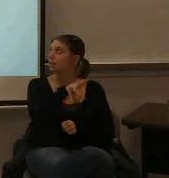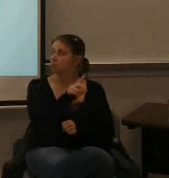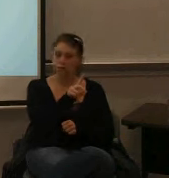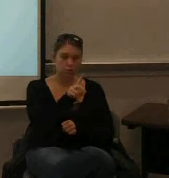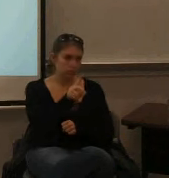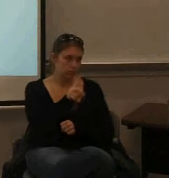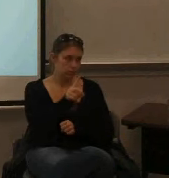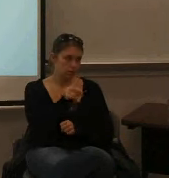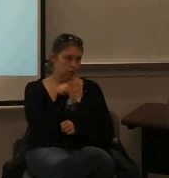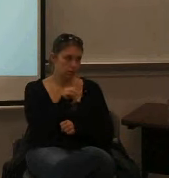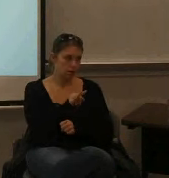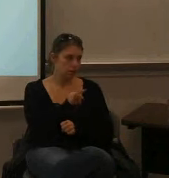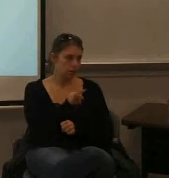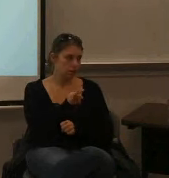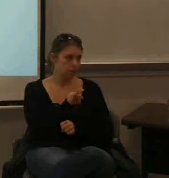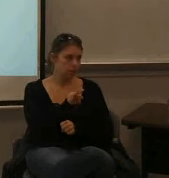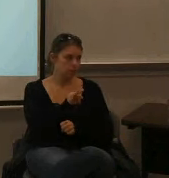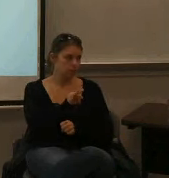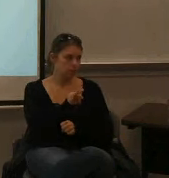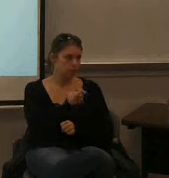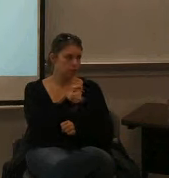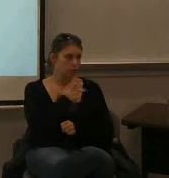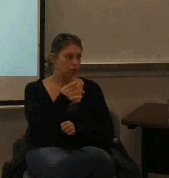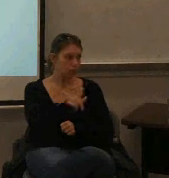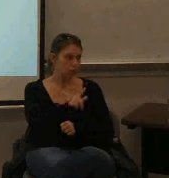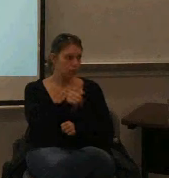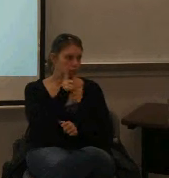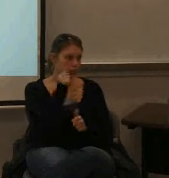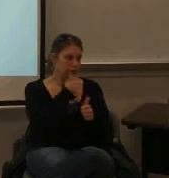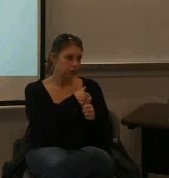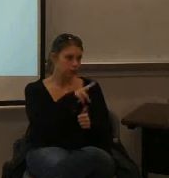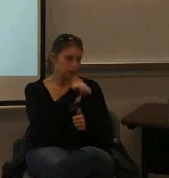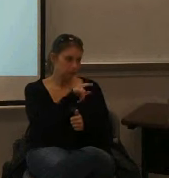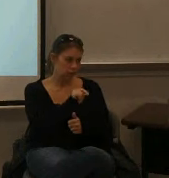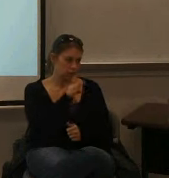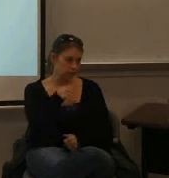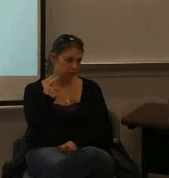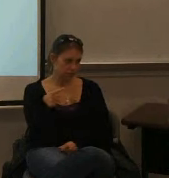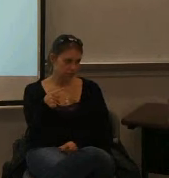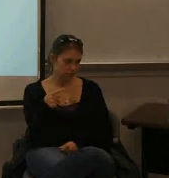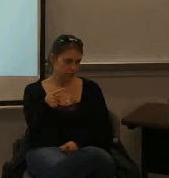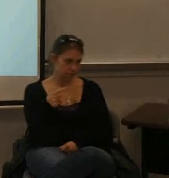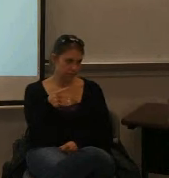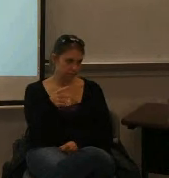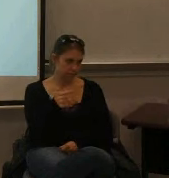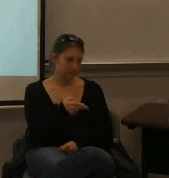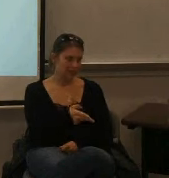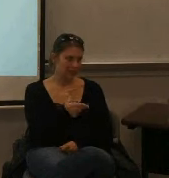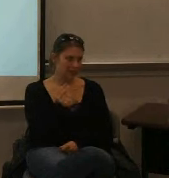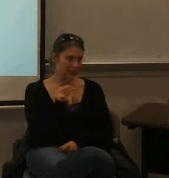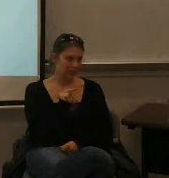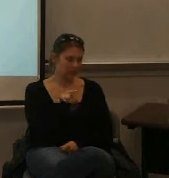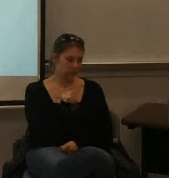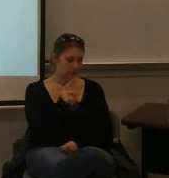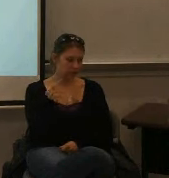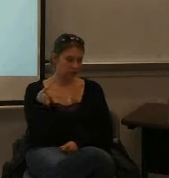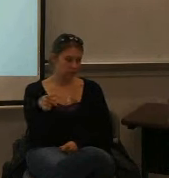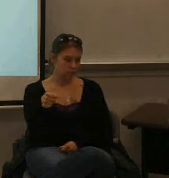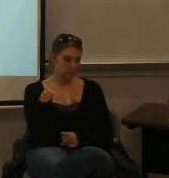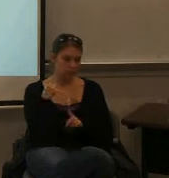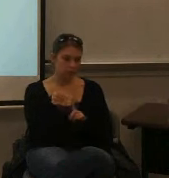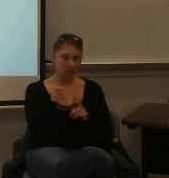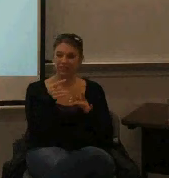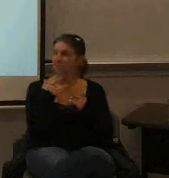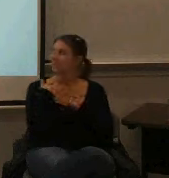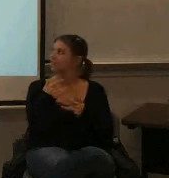yield of chlorophyll per unit phosphorus. That is, high nitrogen phosphorus points